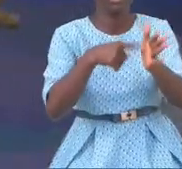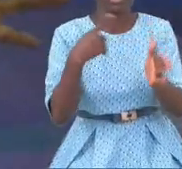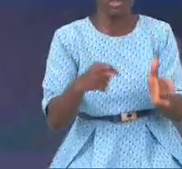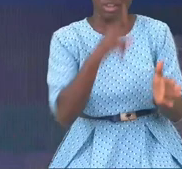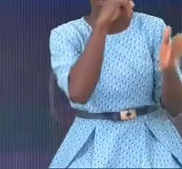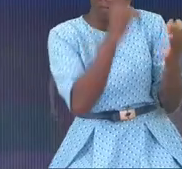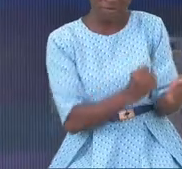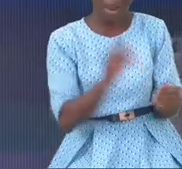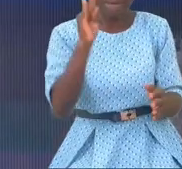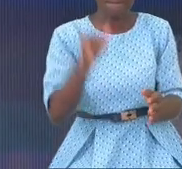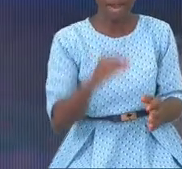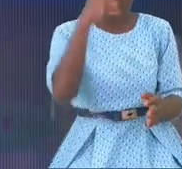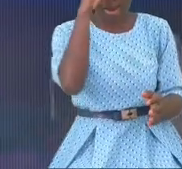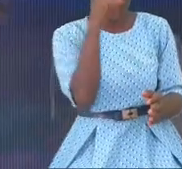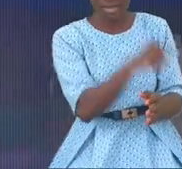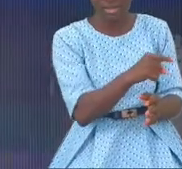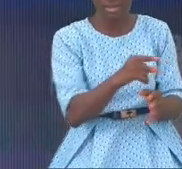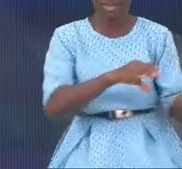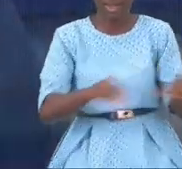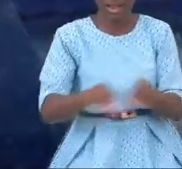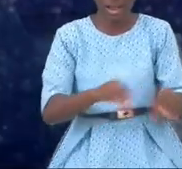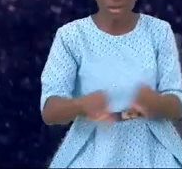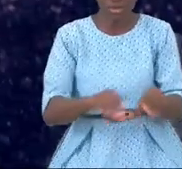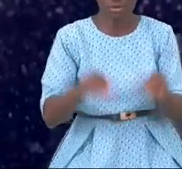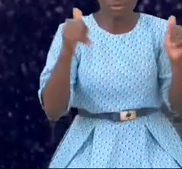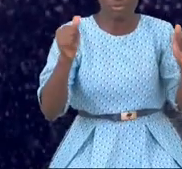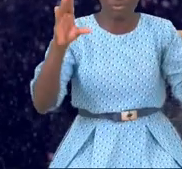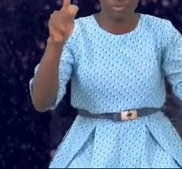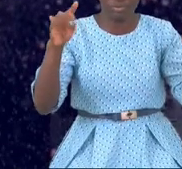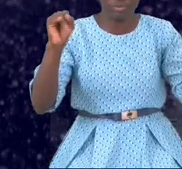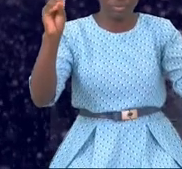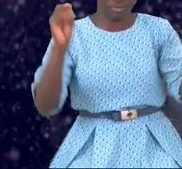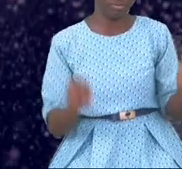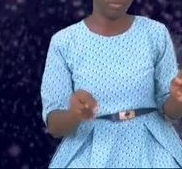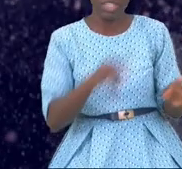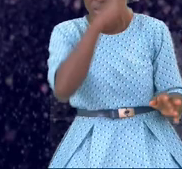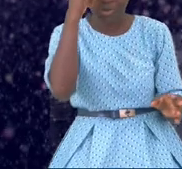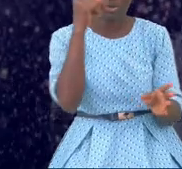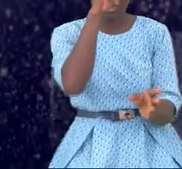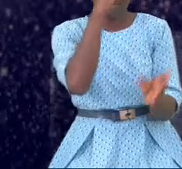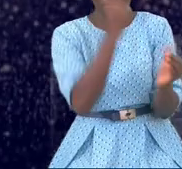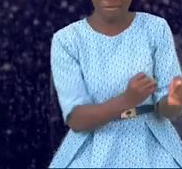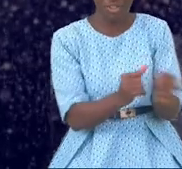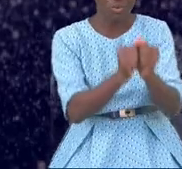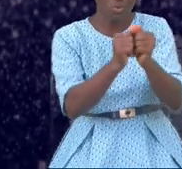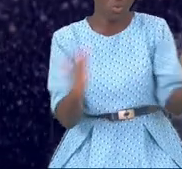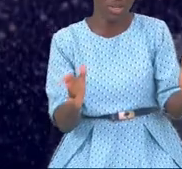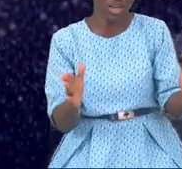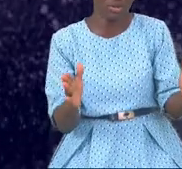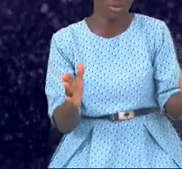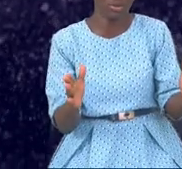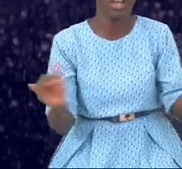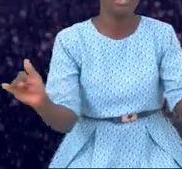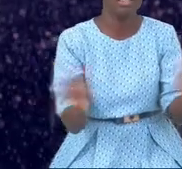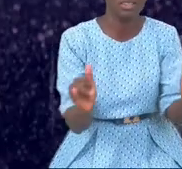the body without the spirit is dead, so faith without action, faith